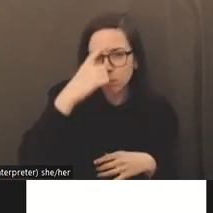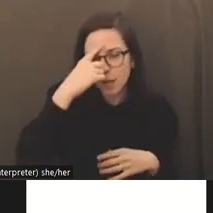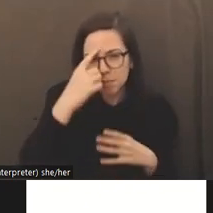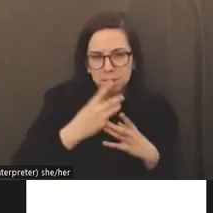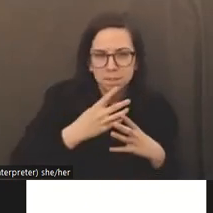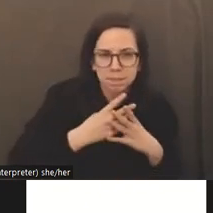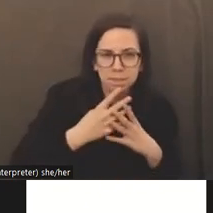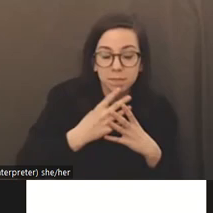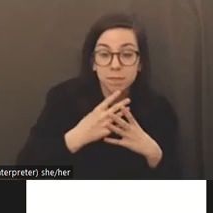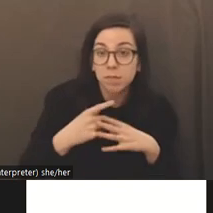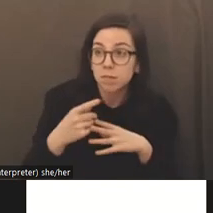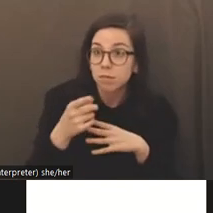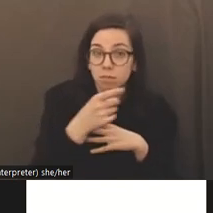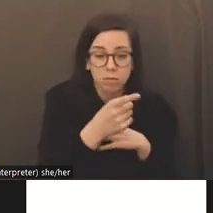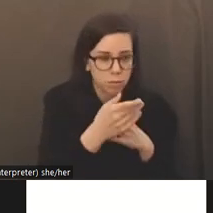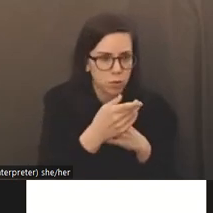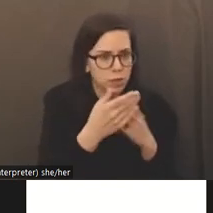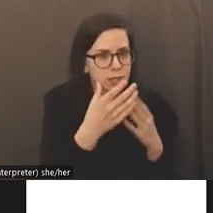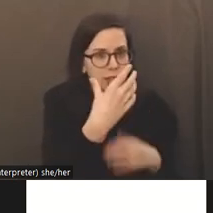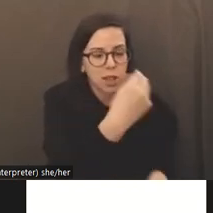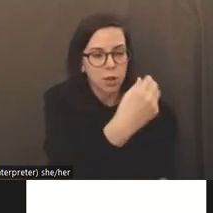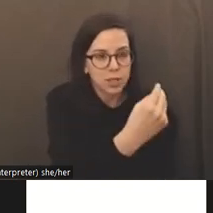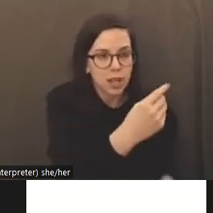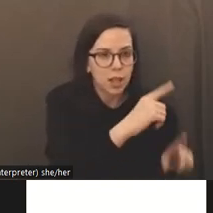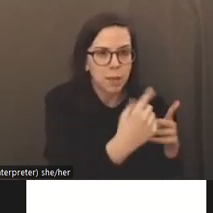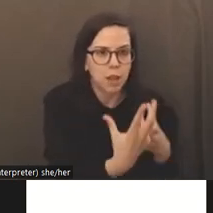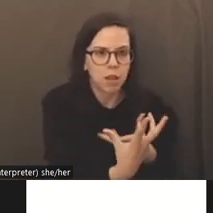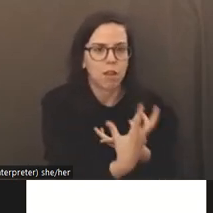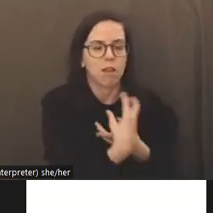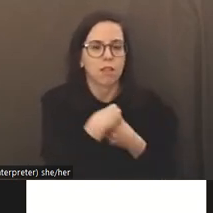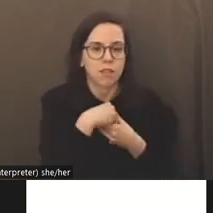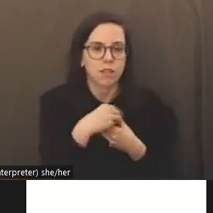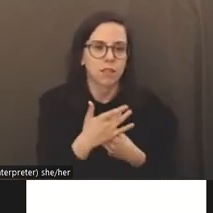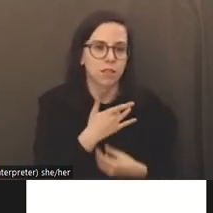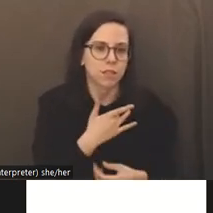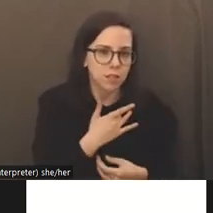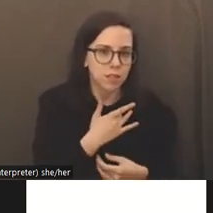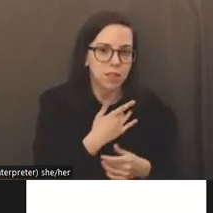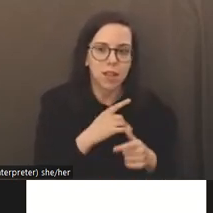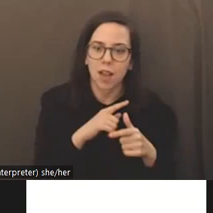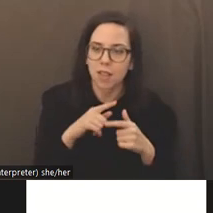is outside, but internalizing it and then putting it back out there for the audience,